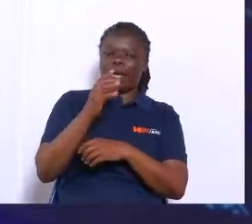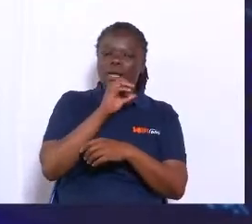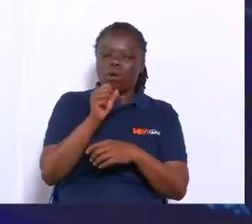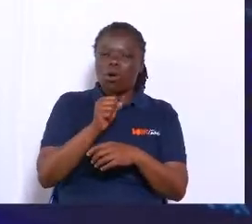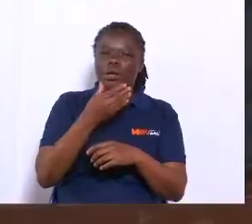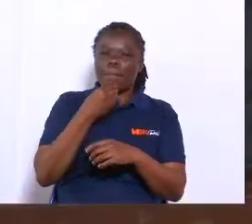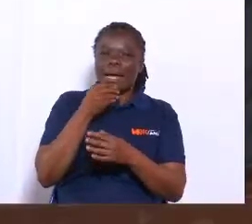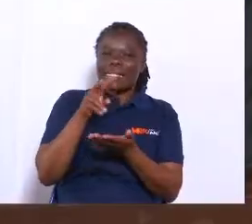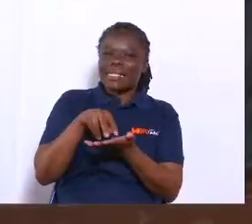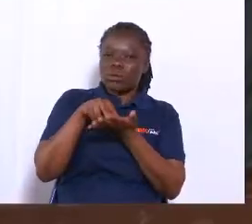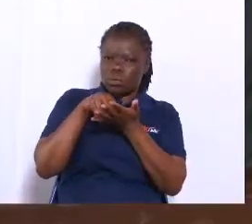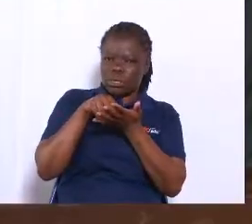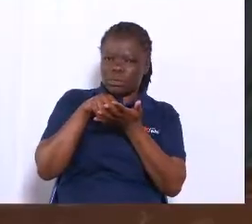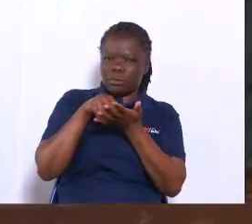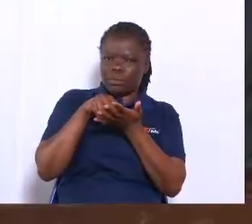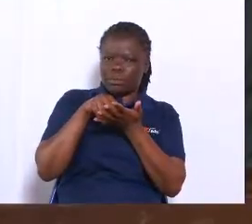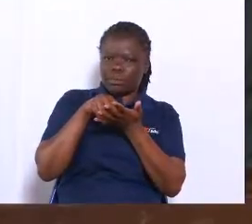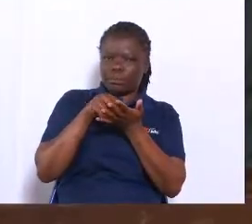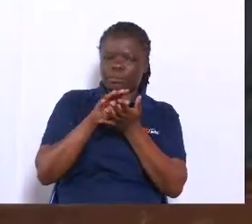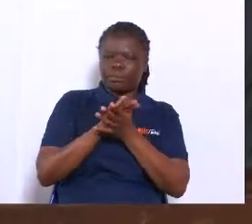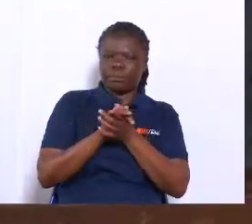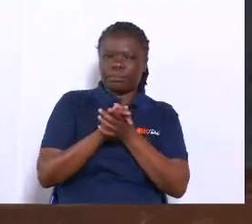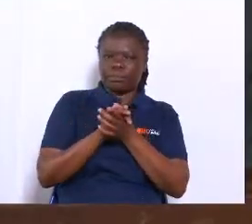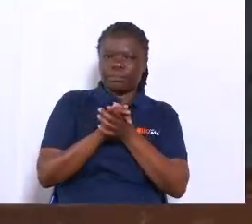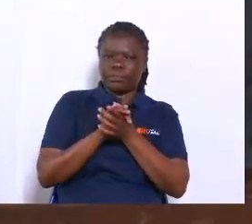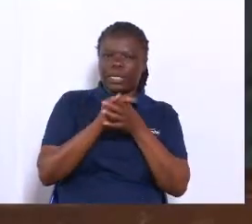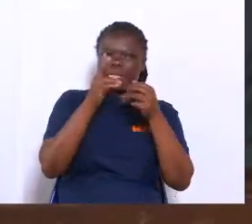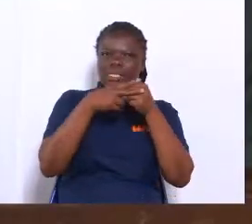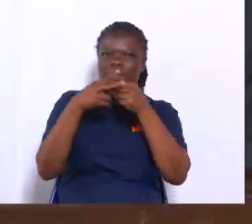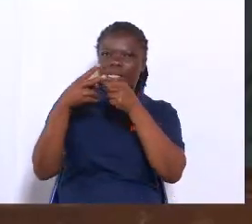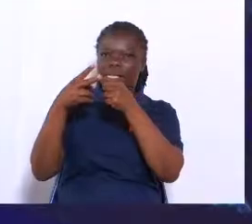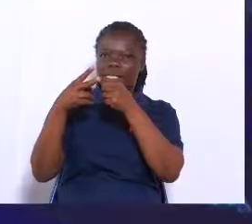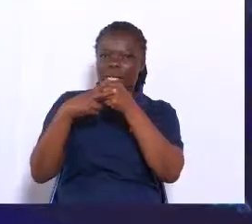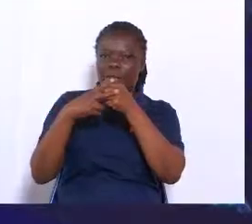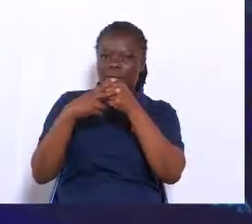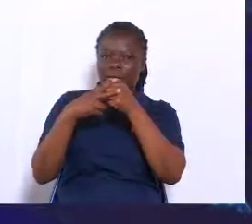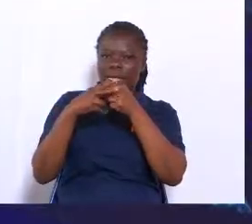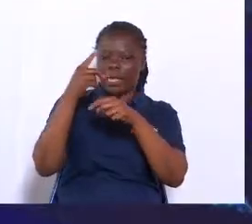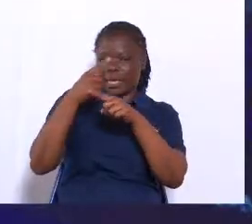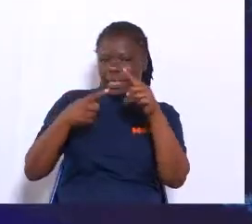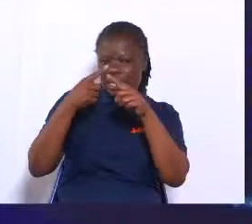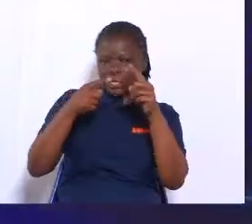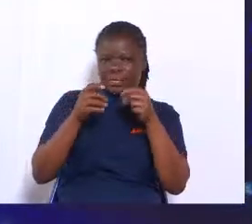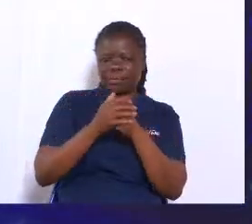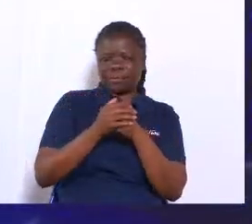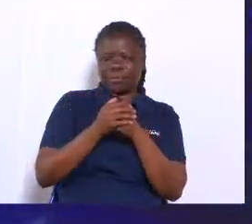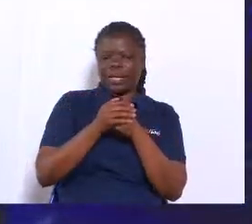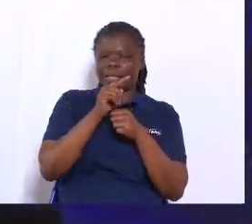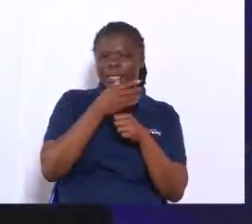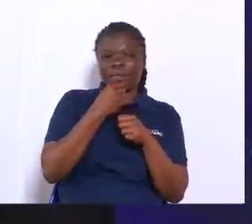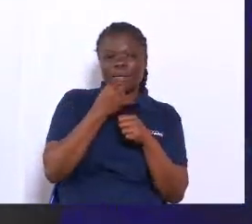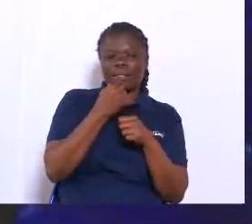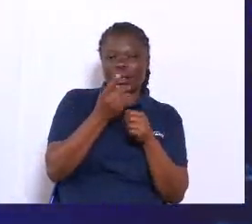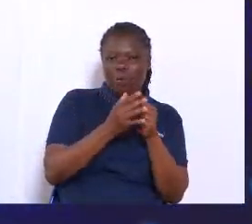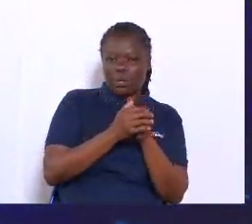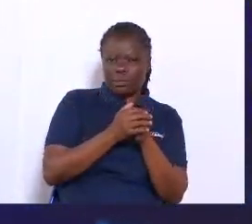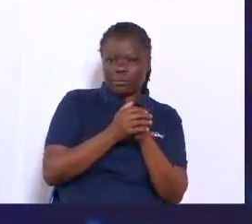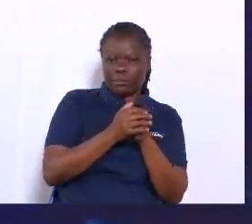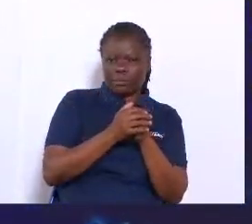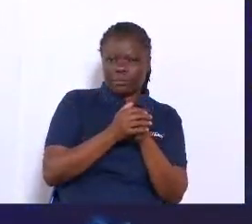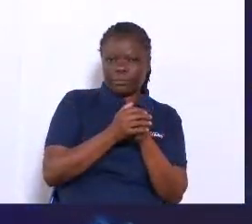audience. And the guy was probably 70, 75 years old, about as old as me, you know. And he said, an old man, and he